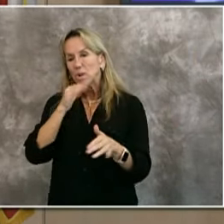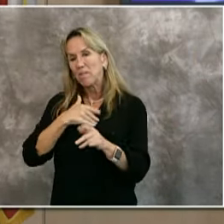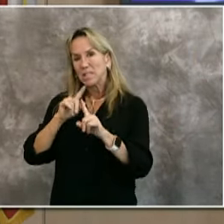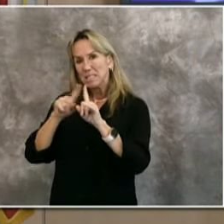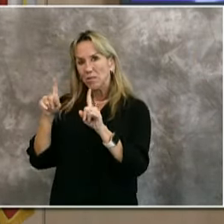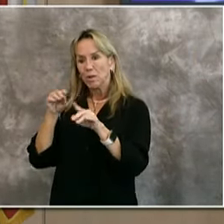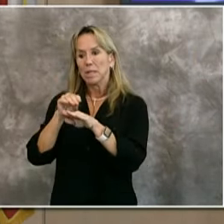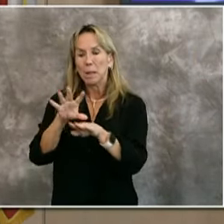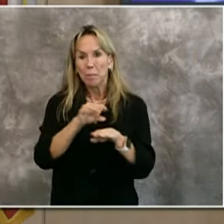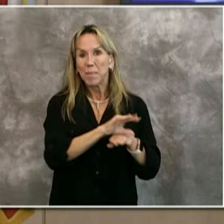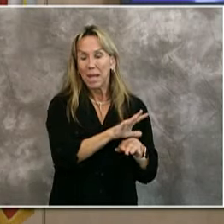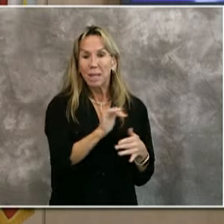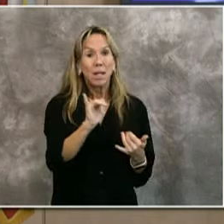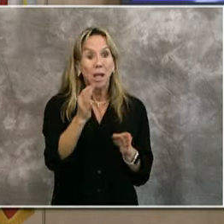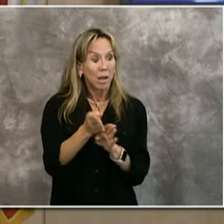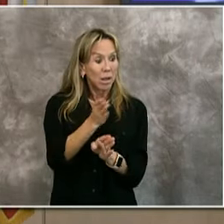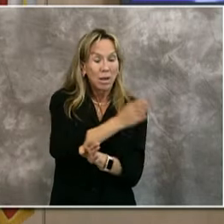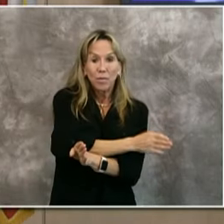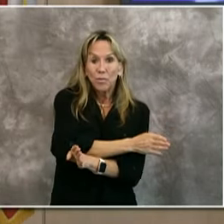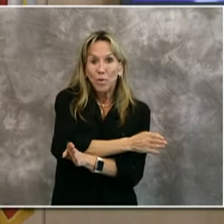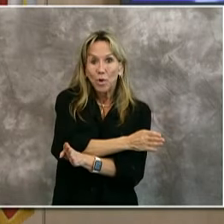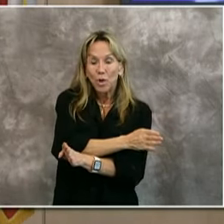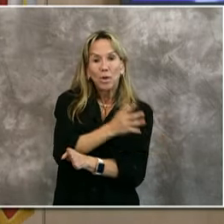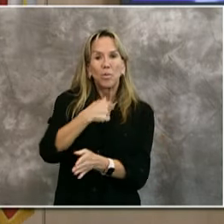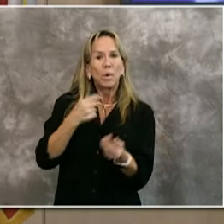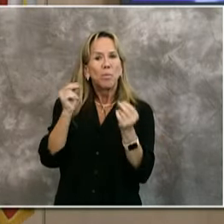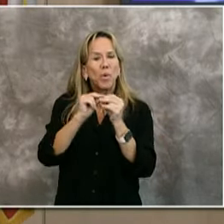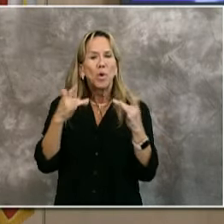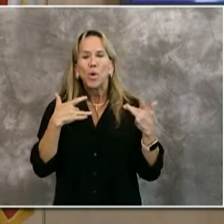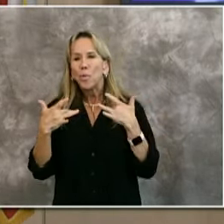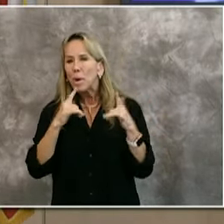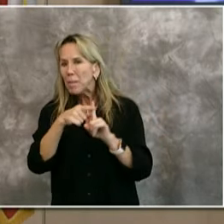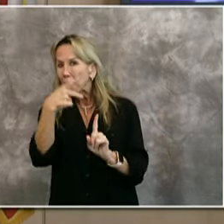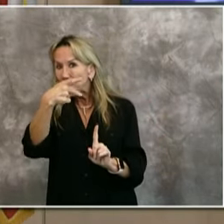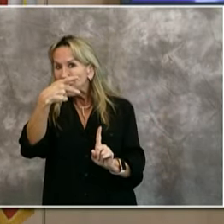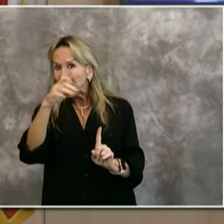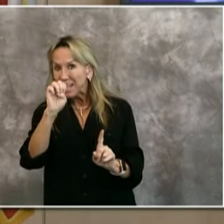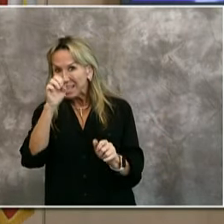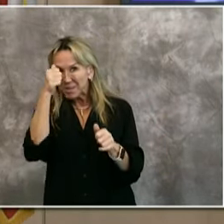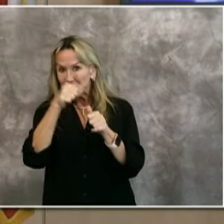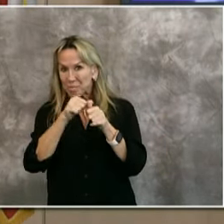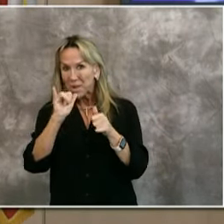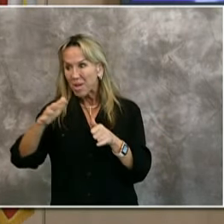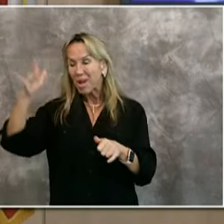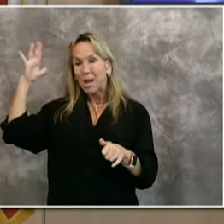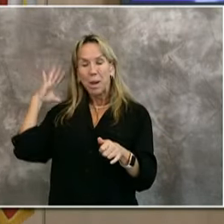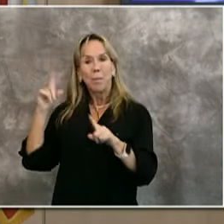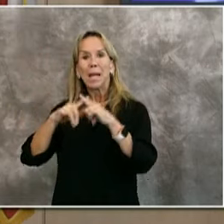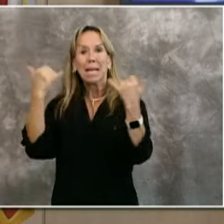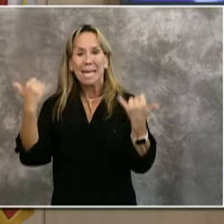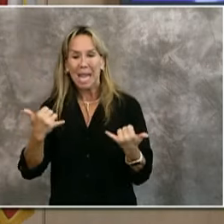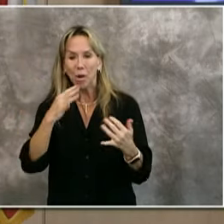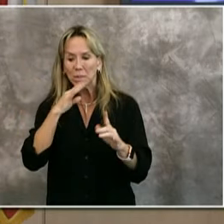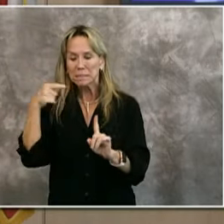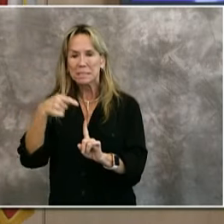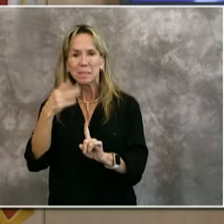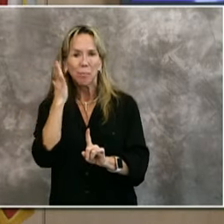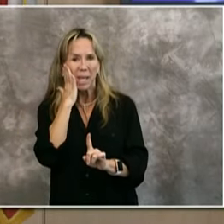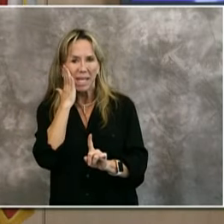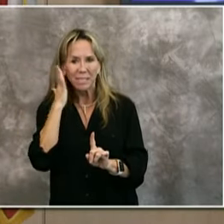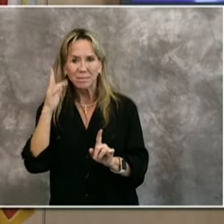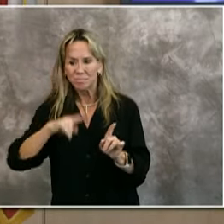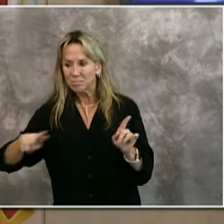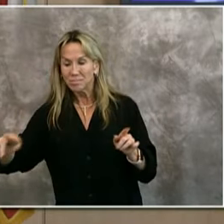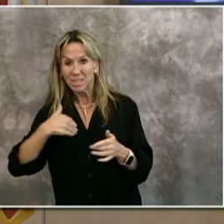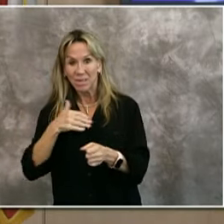Early on, we were much more concerned than we are now about the PPE impacts. Right now, it is about the bed capacity impacts.